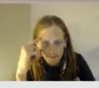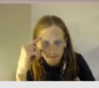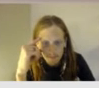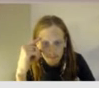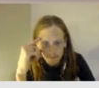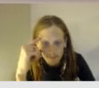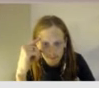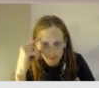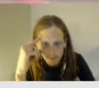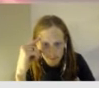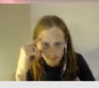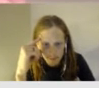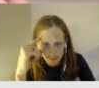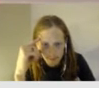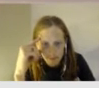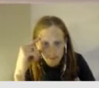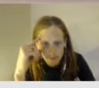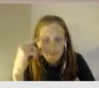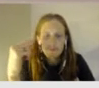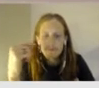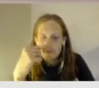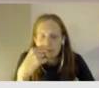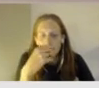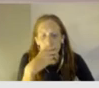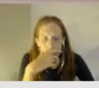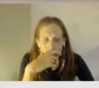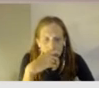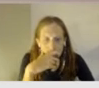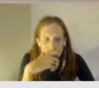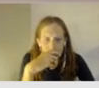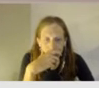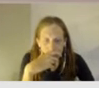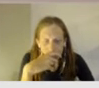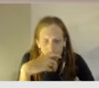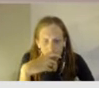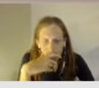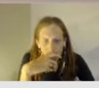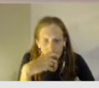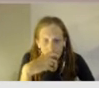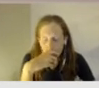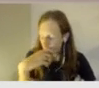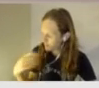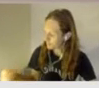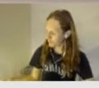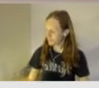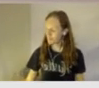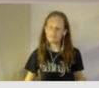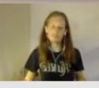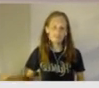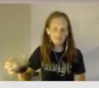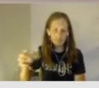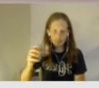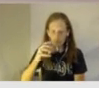really a photographer. But things kind of changed about 2 years ago, where I decided to really focus some energy